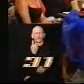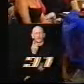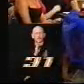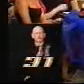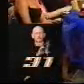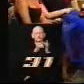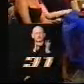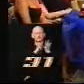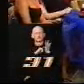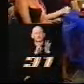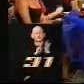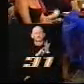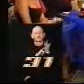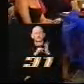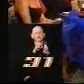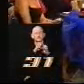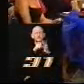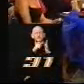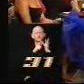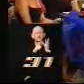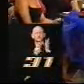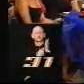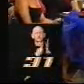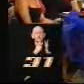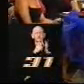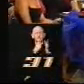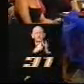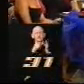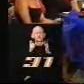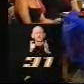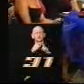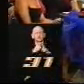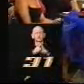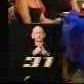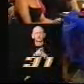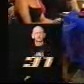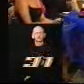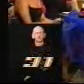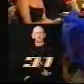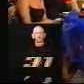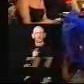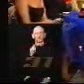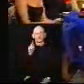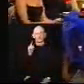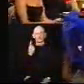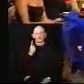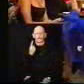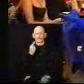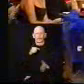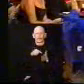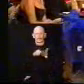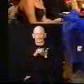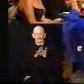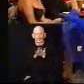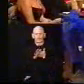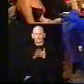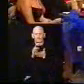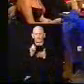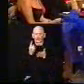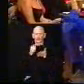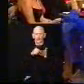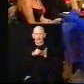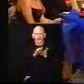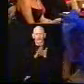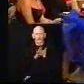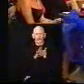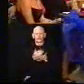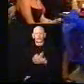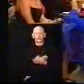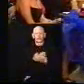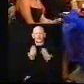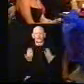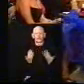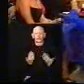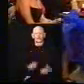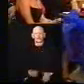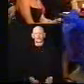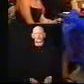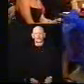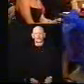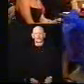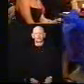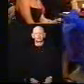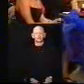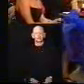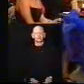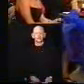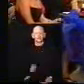Outblakes First birthday First First birthday Yes, okay Alright, let's make our first guest